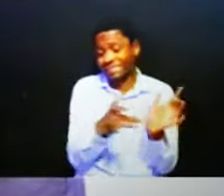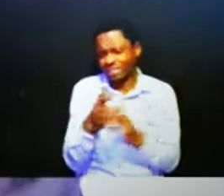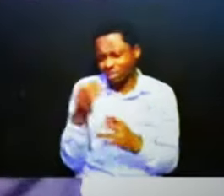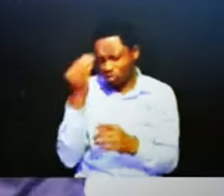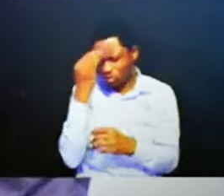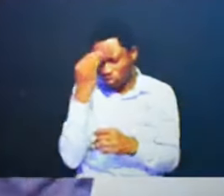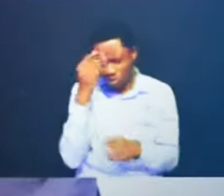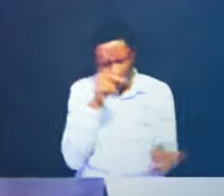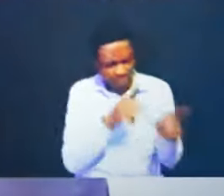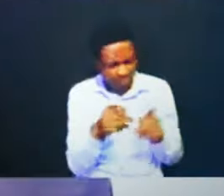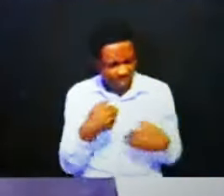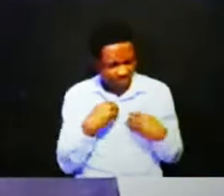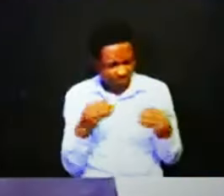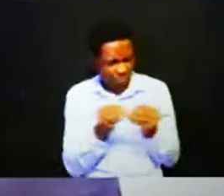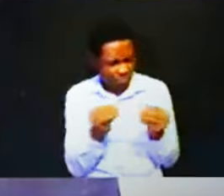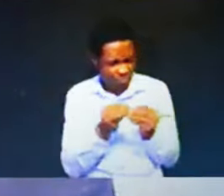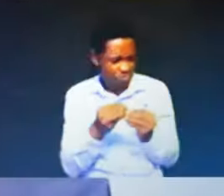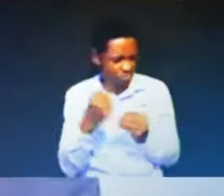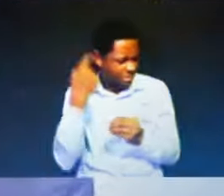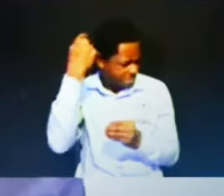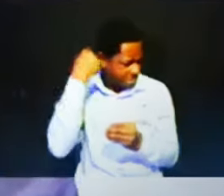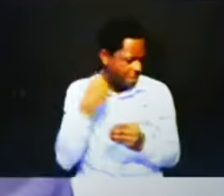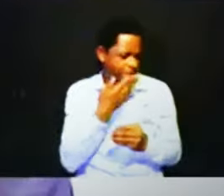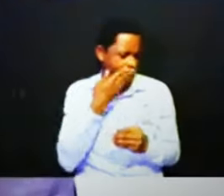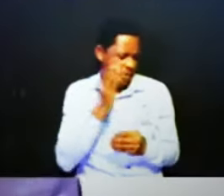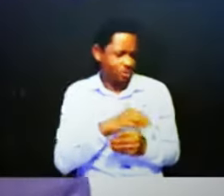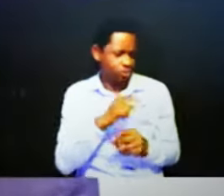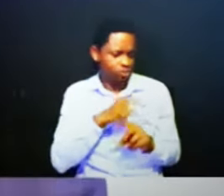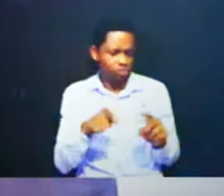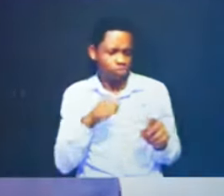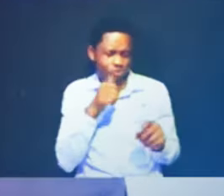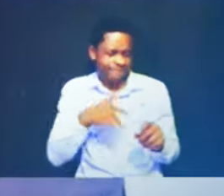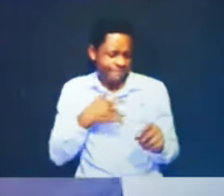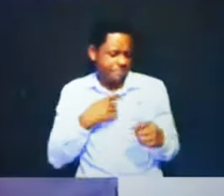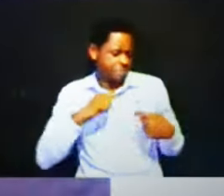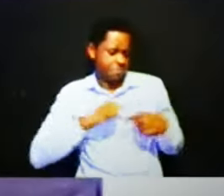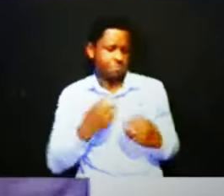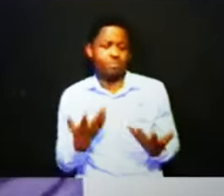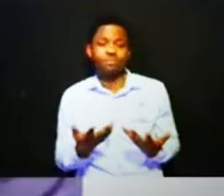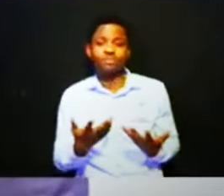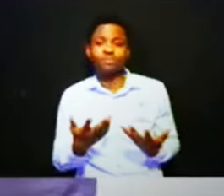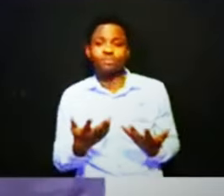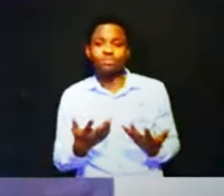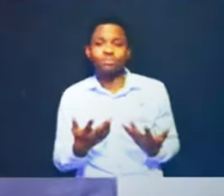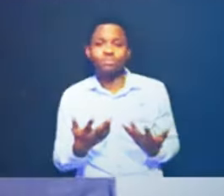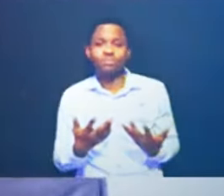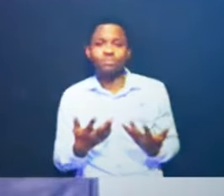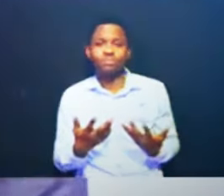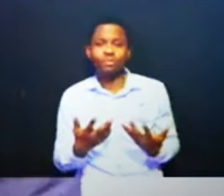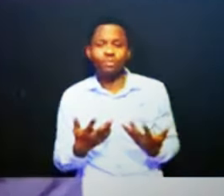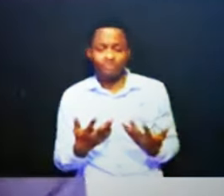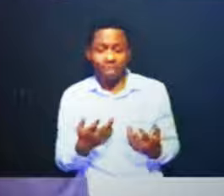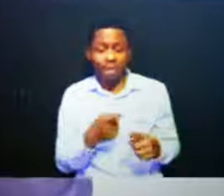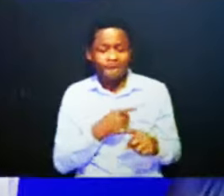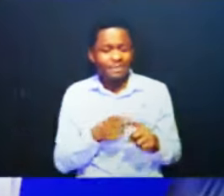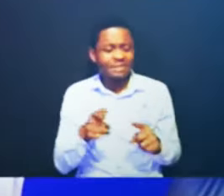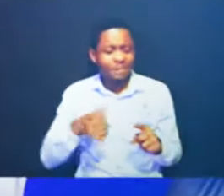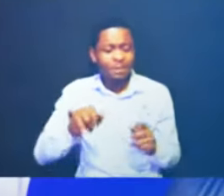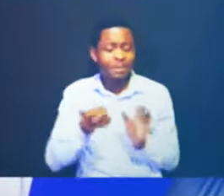human being. But that notwithstanding, the Bible says, still mark people